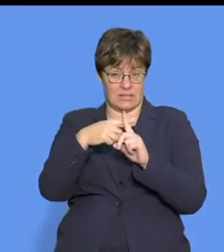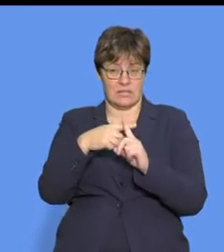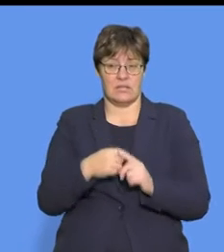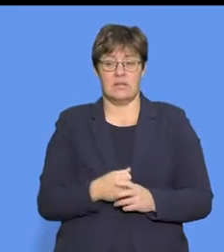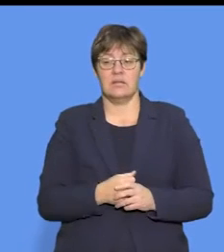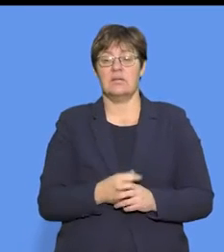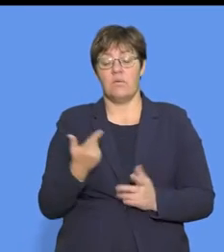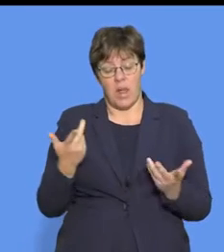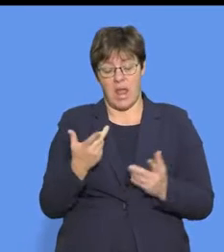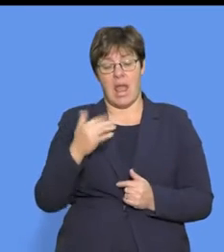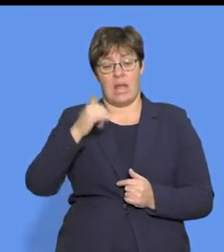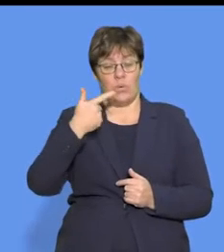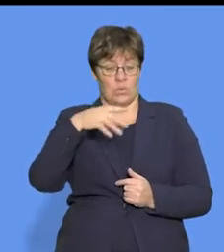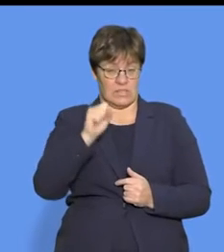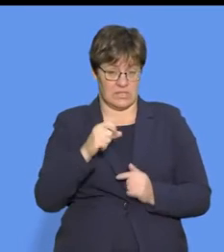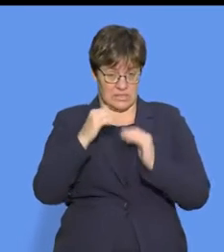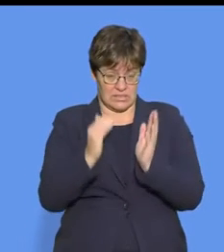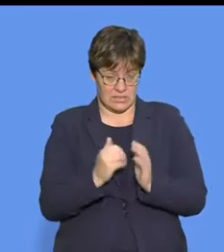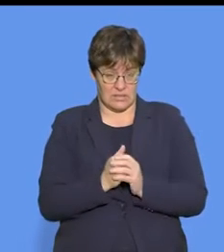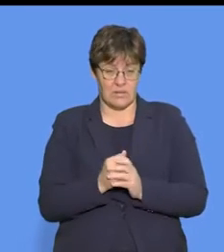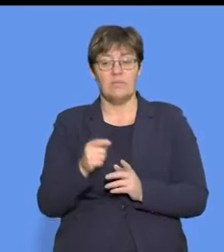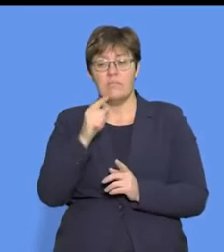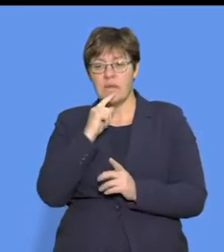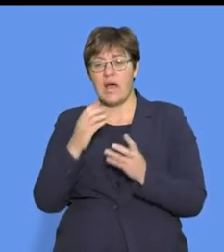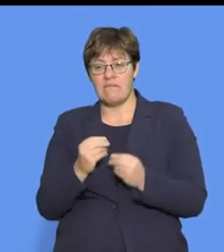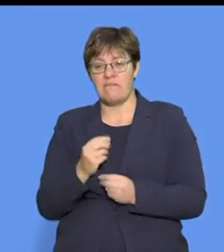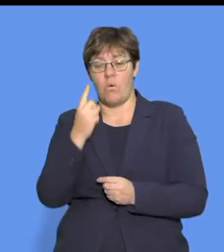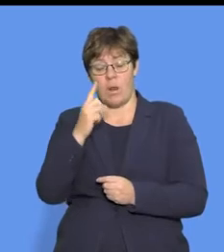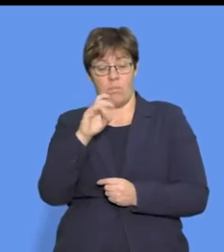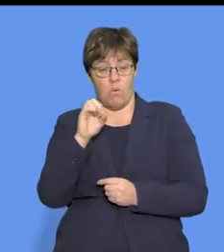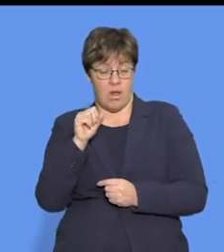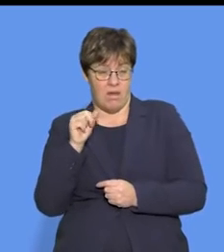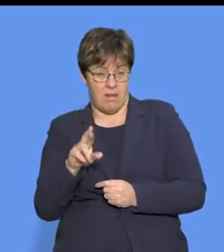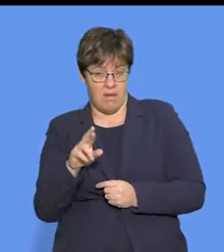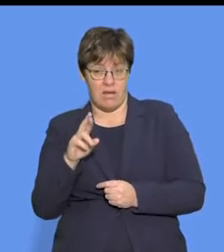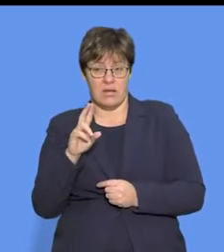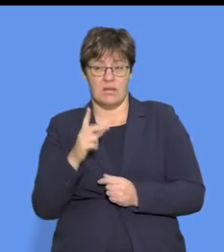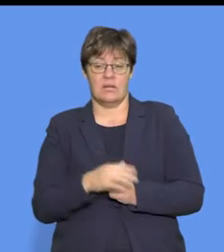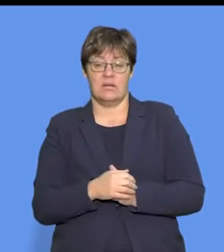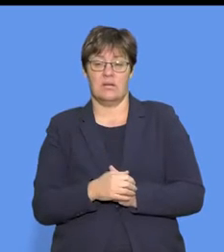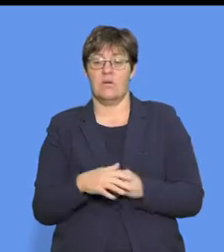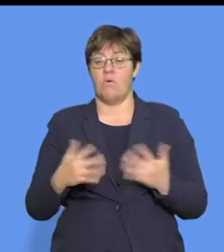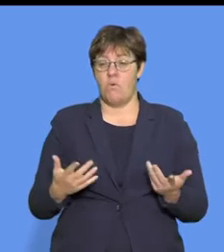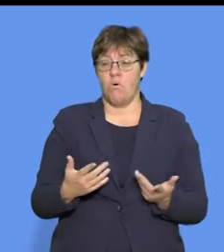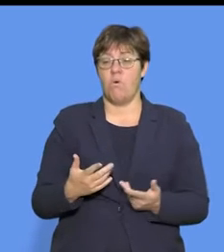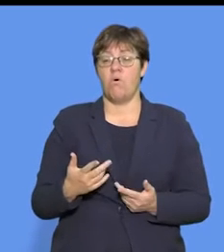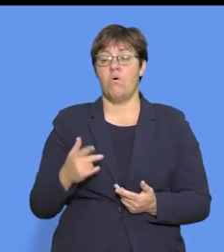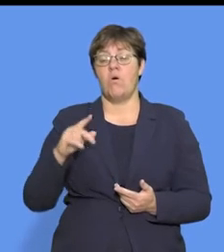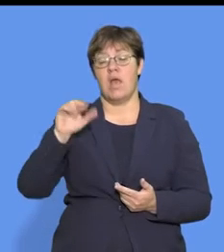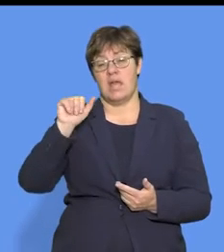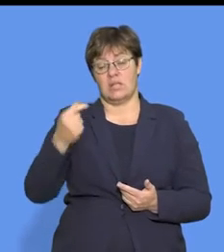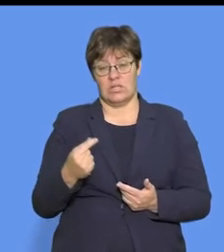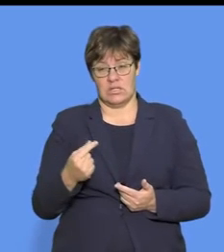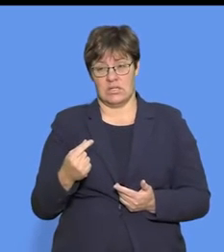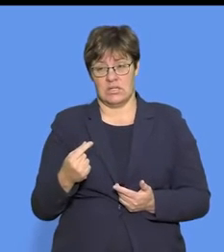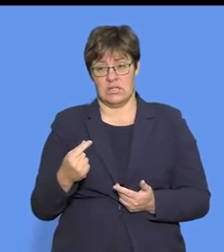ions, and those silver ions are in aqueous solution, and they have a concentration of 1 molar, and